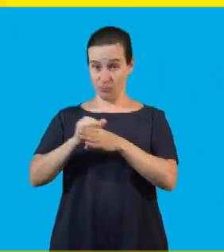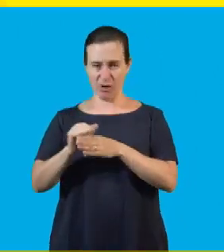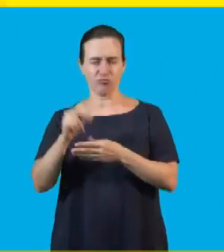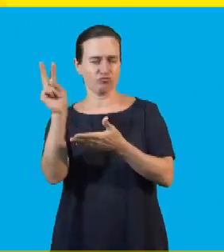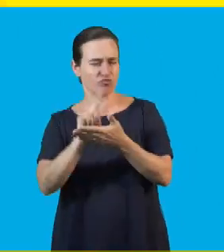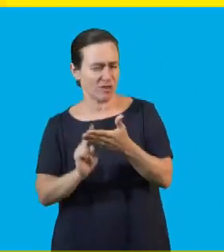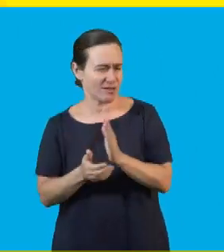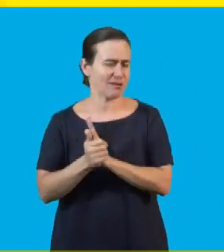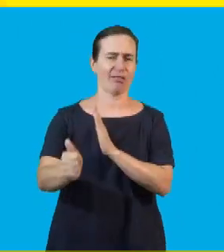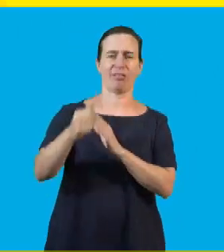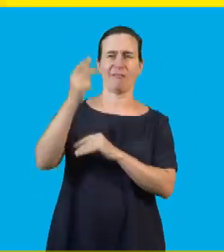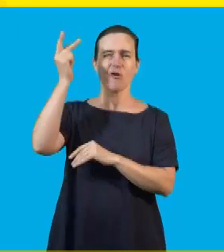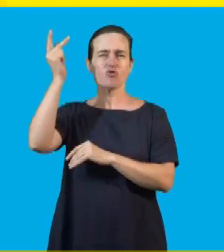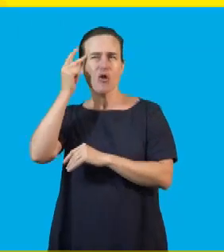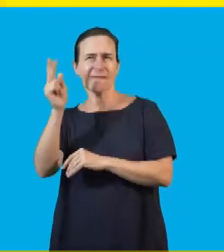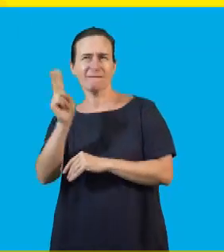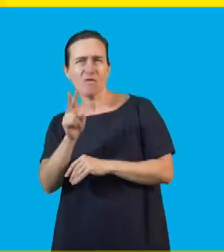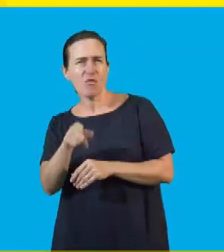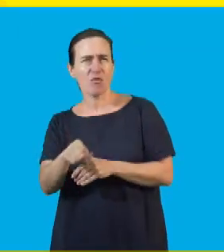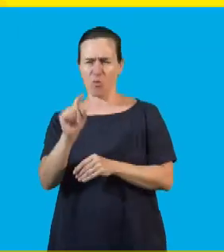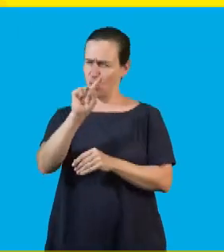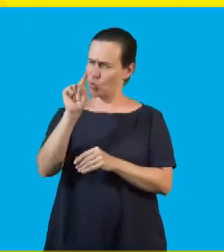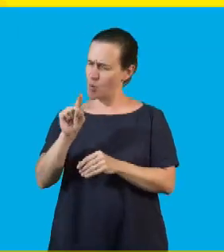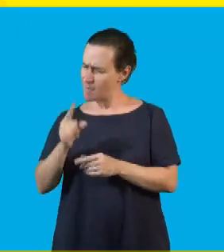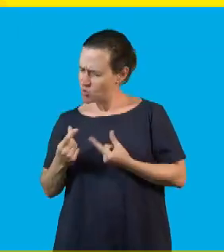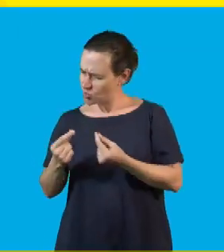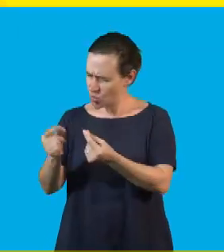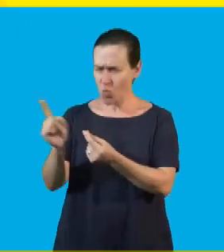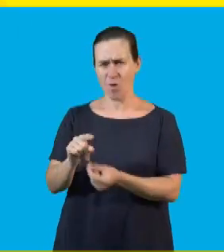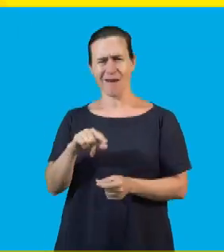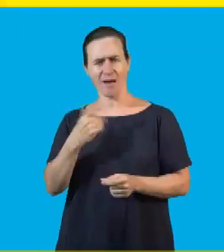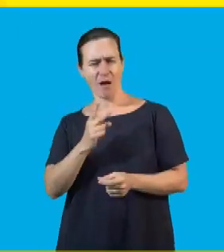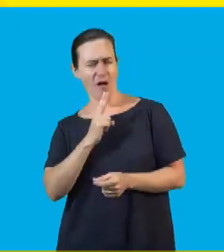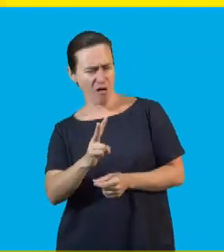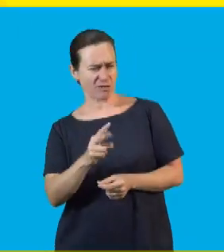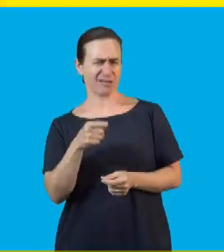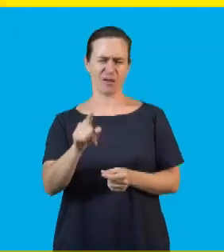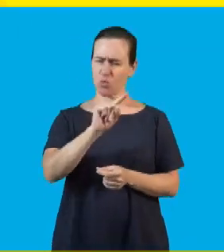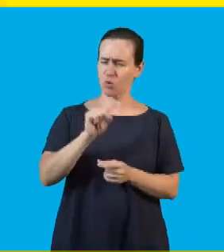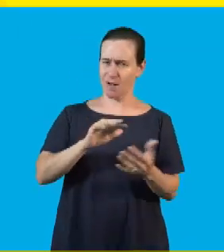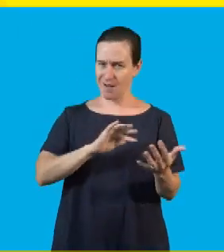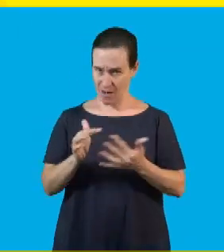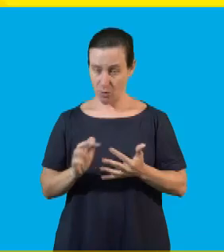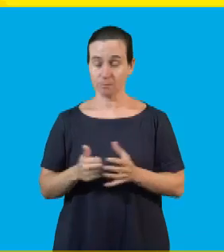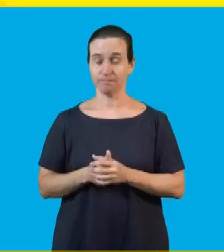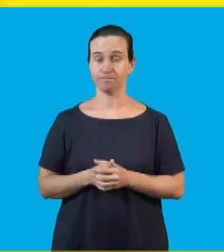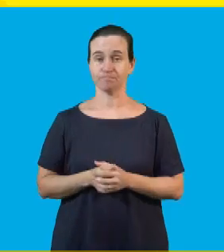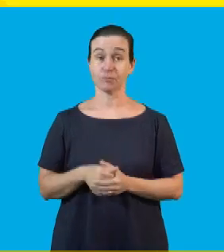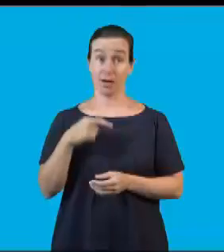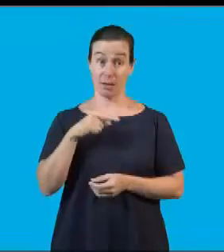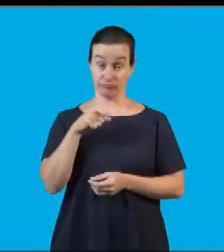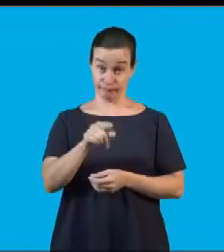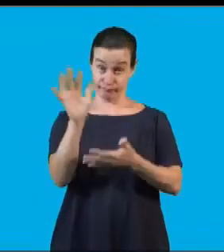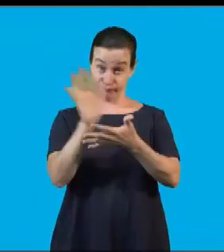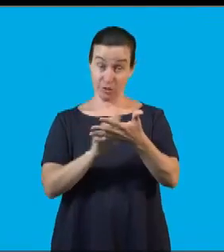Our reading skills, our knowledge of verbs of questioning, how to answer the text, how to answer questions. So the text